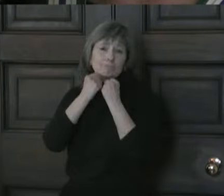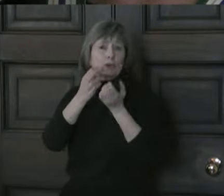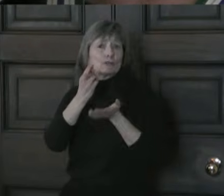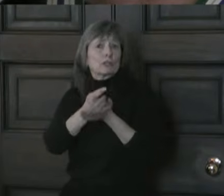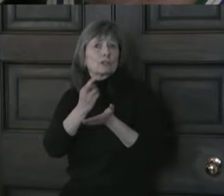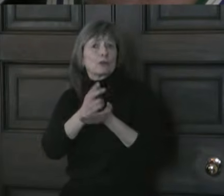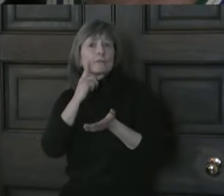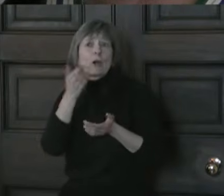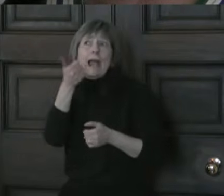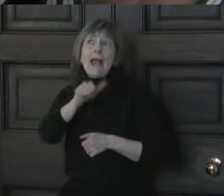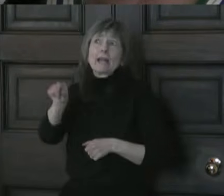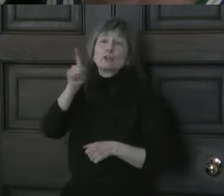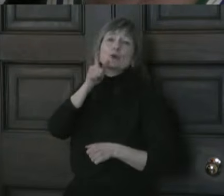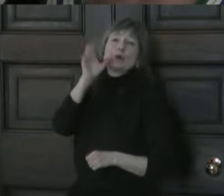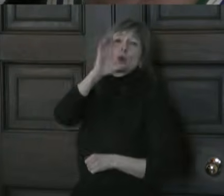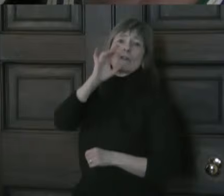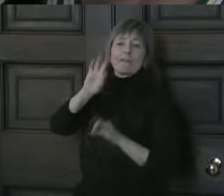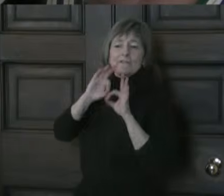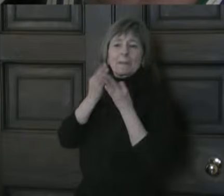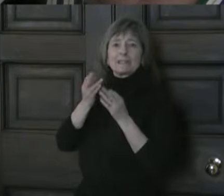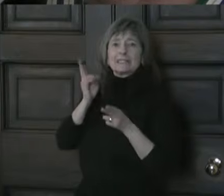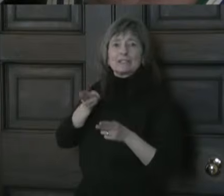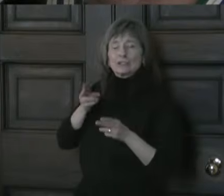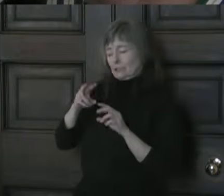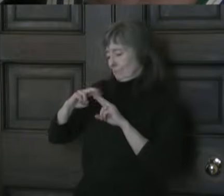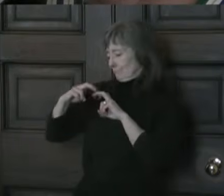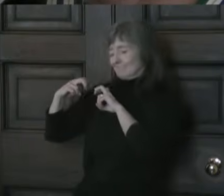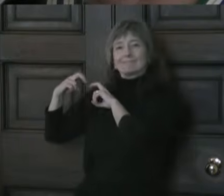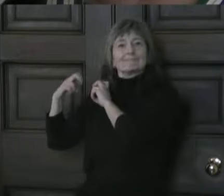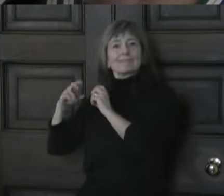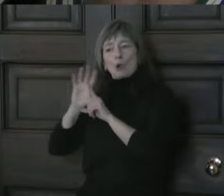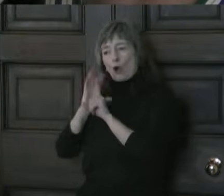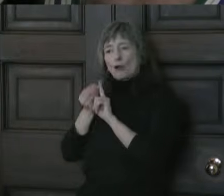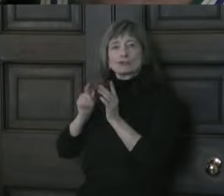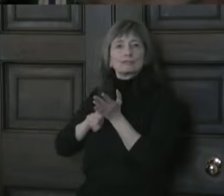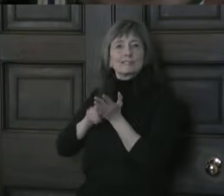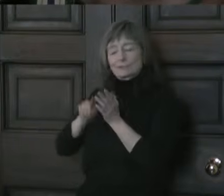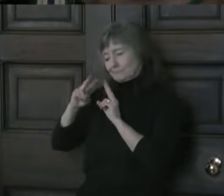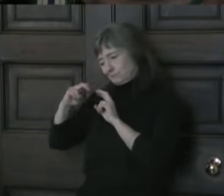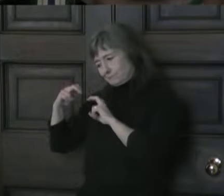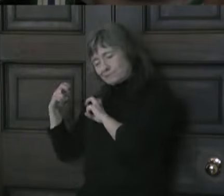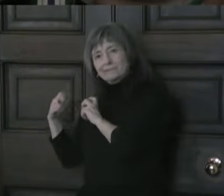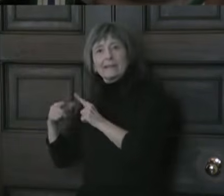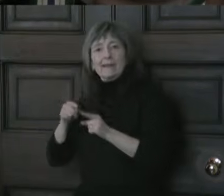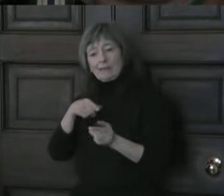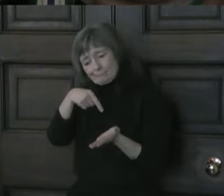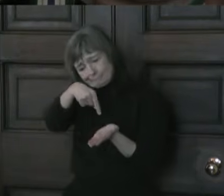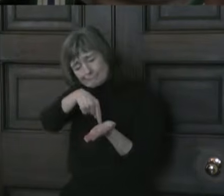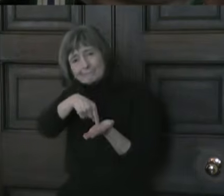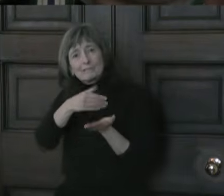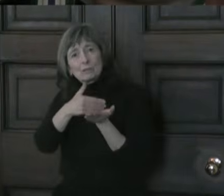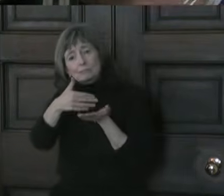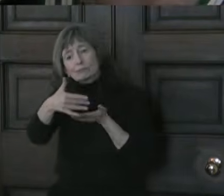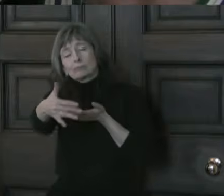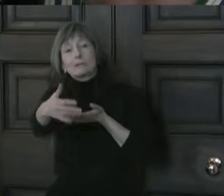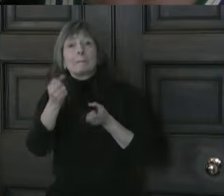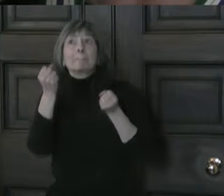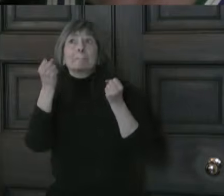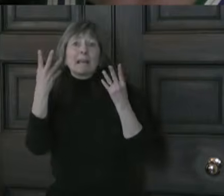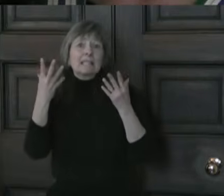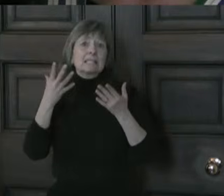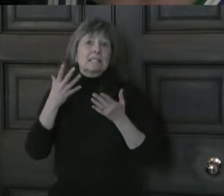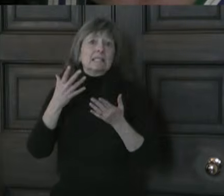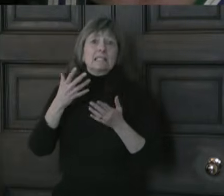for genealogical, historical, and cultural research. It has become a cornerstone for scholars and